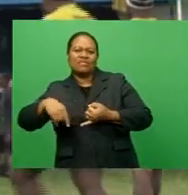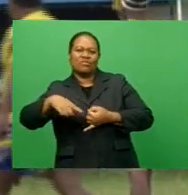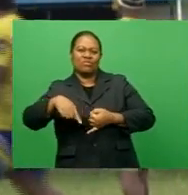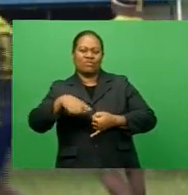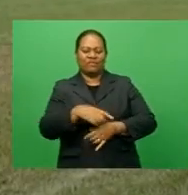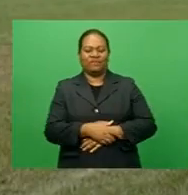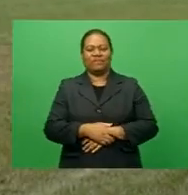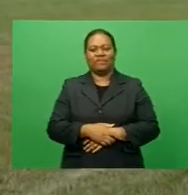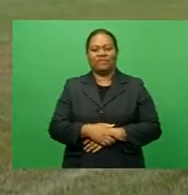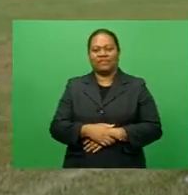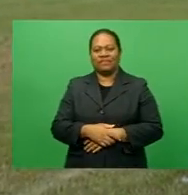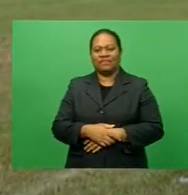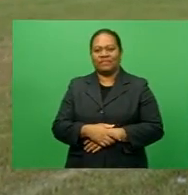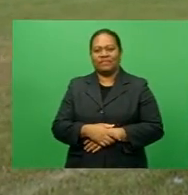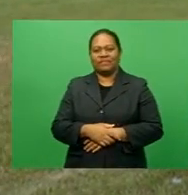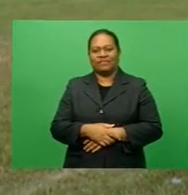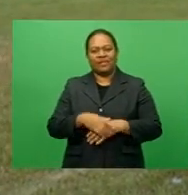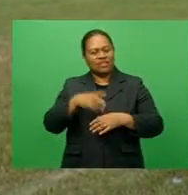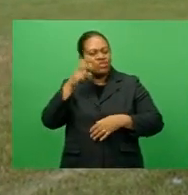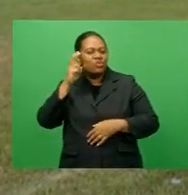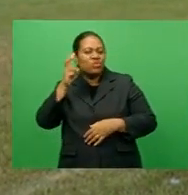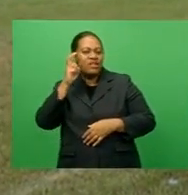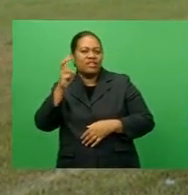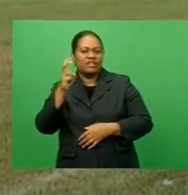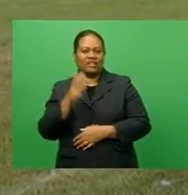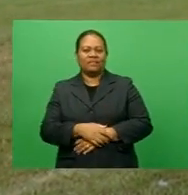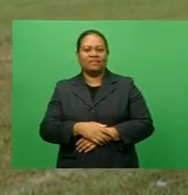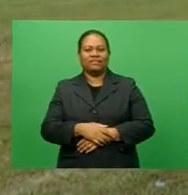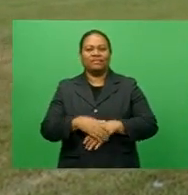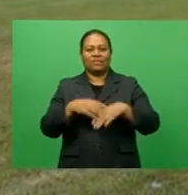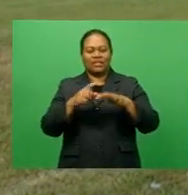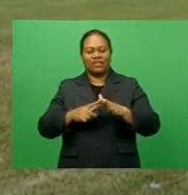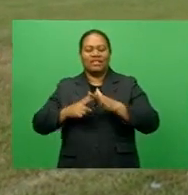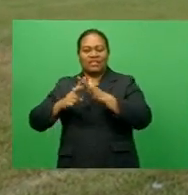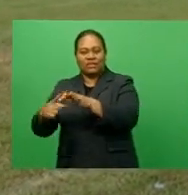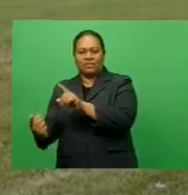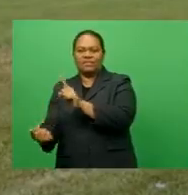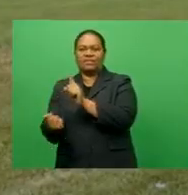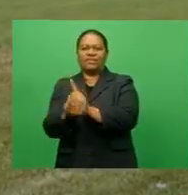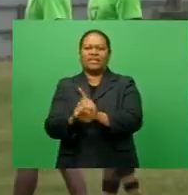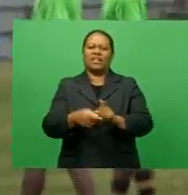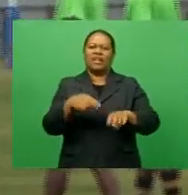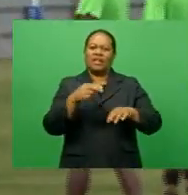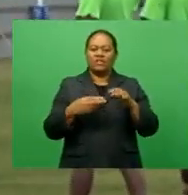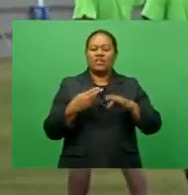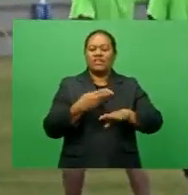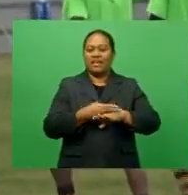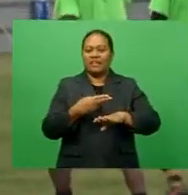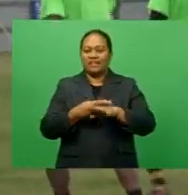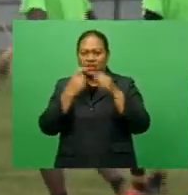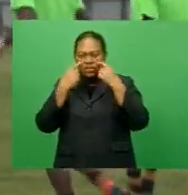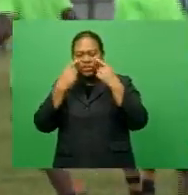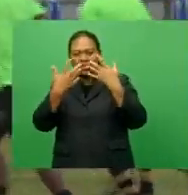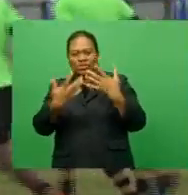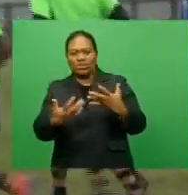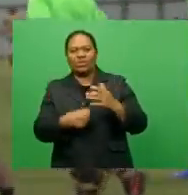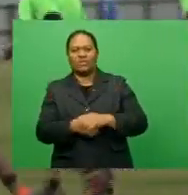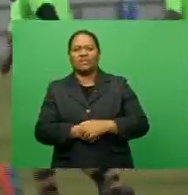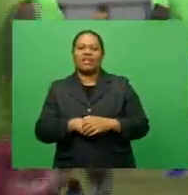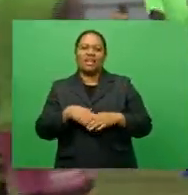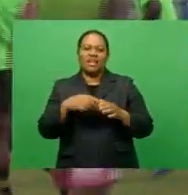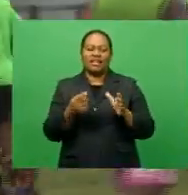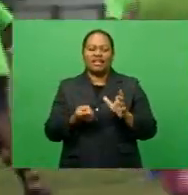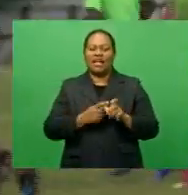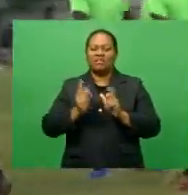and during training. Eastern Saints will meet Freshet Navy White in the Koroturanga final at Albert Park